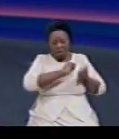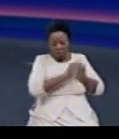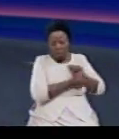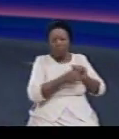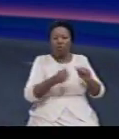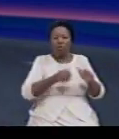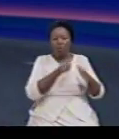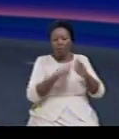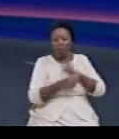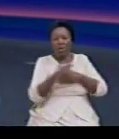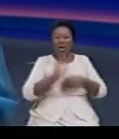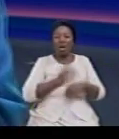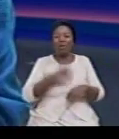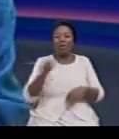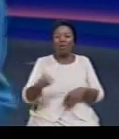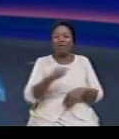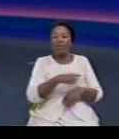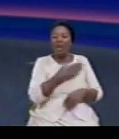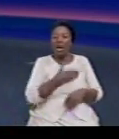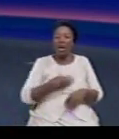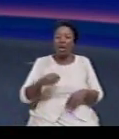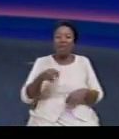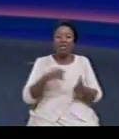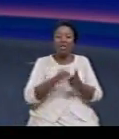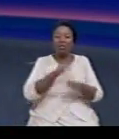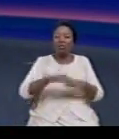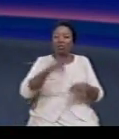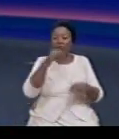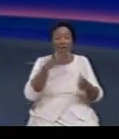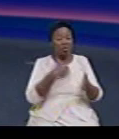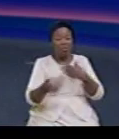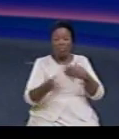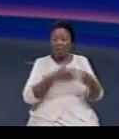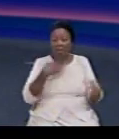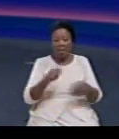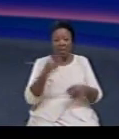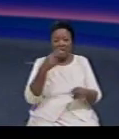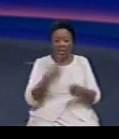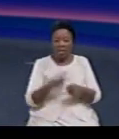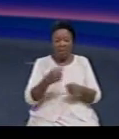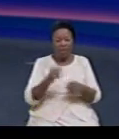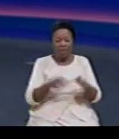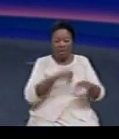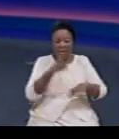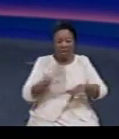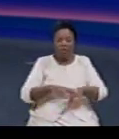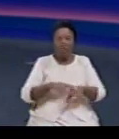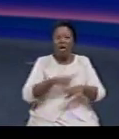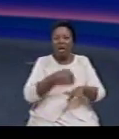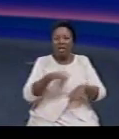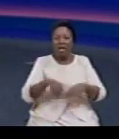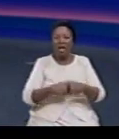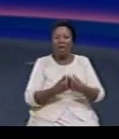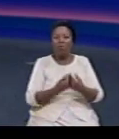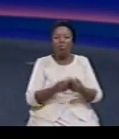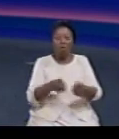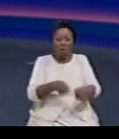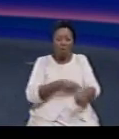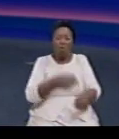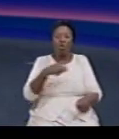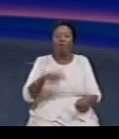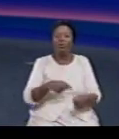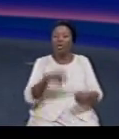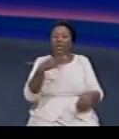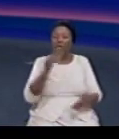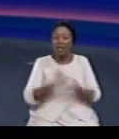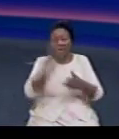under our feet. And it doesn't matter the name, the nature, and how long standing that disease might